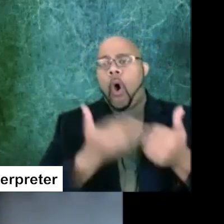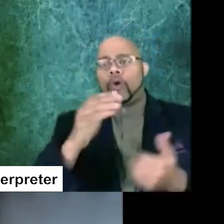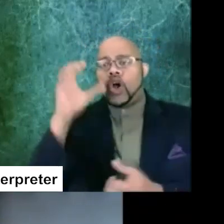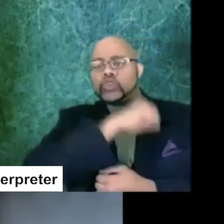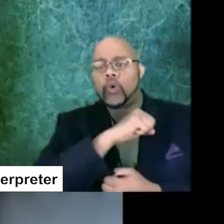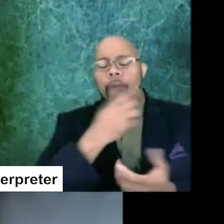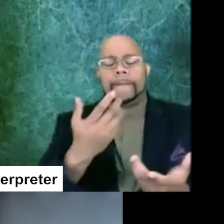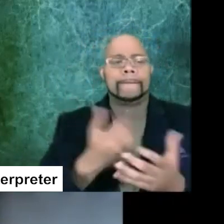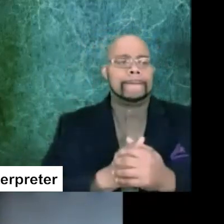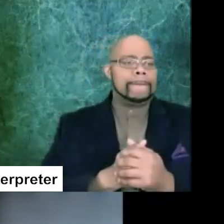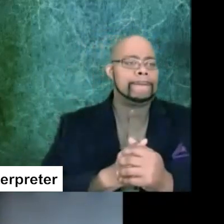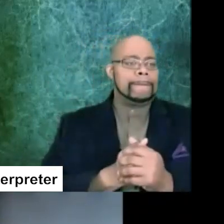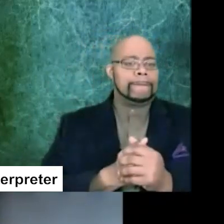assume